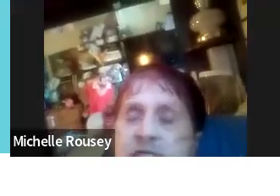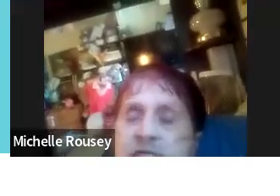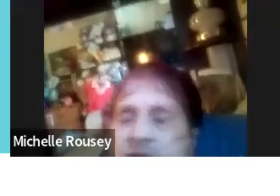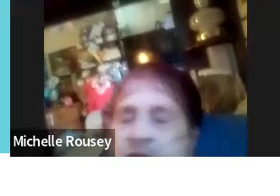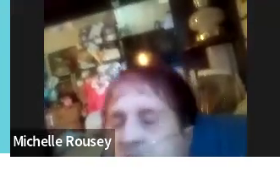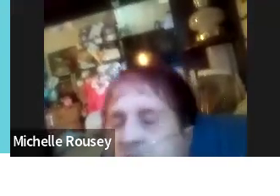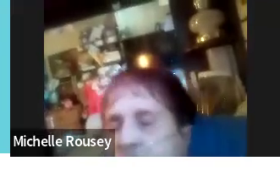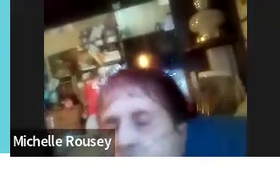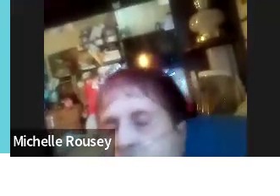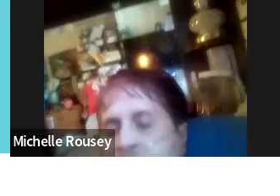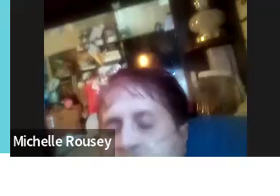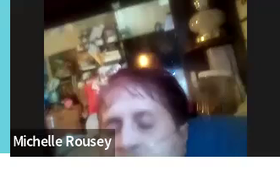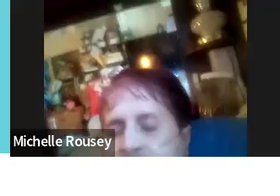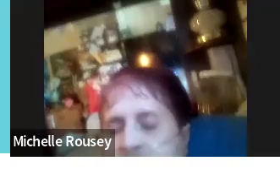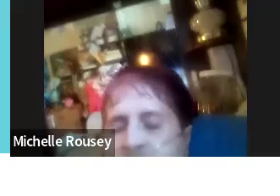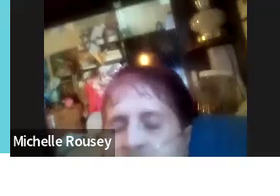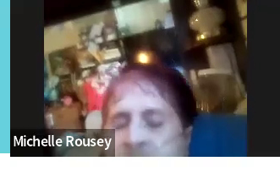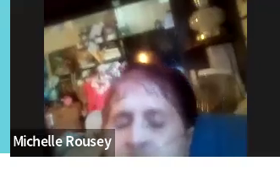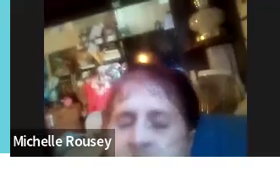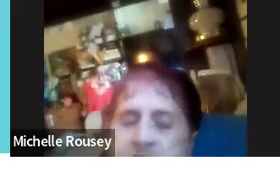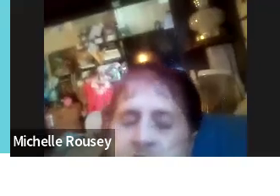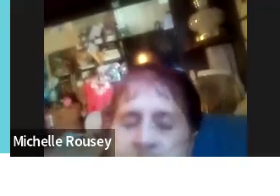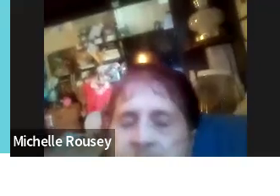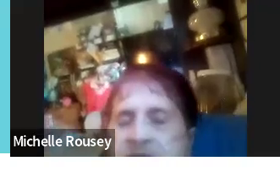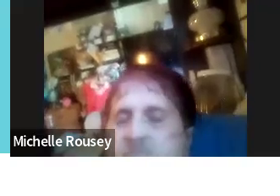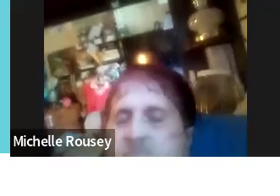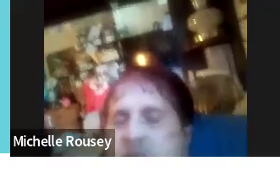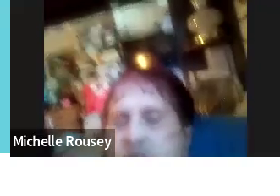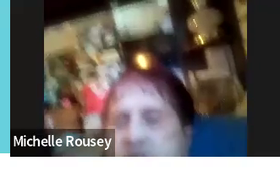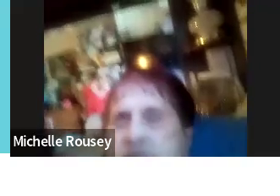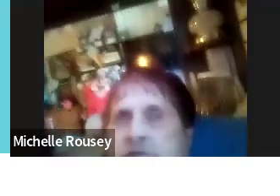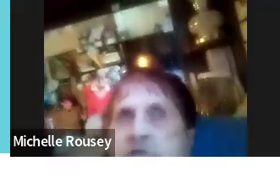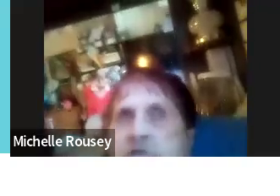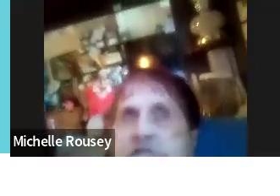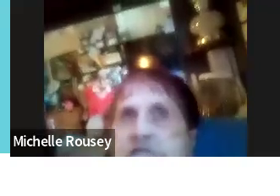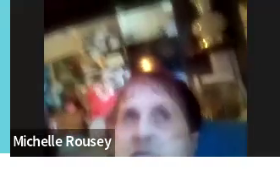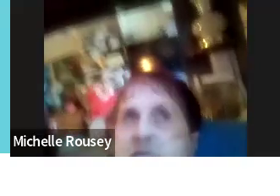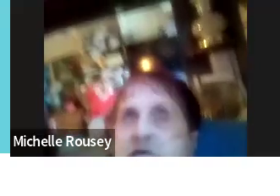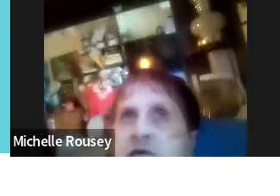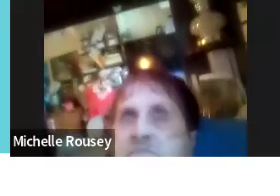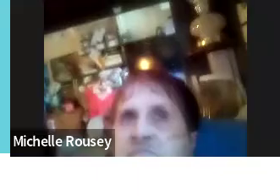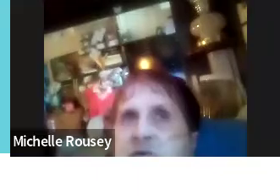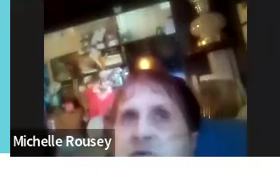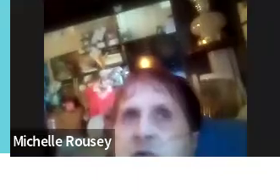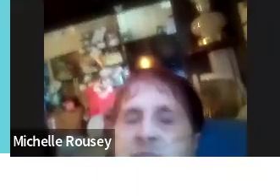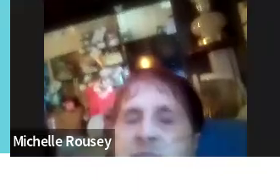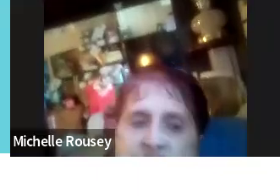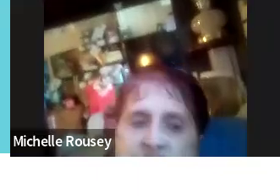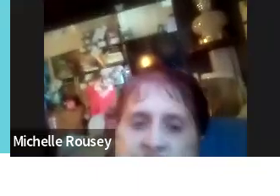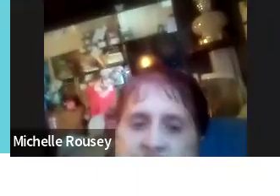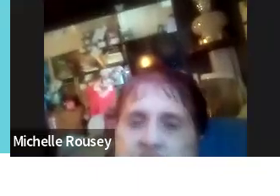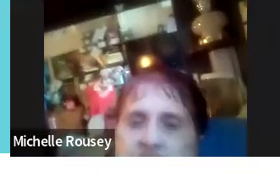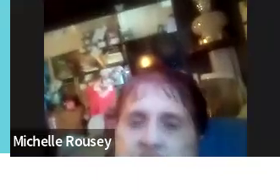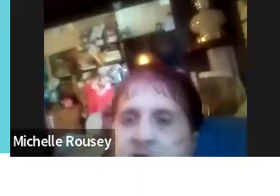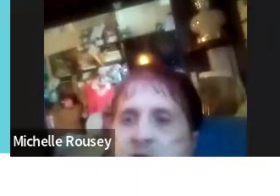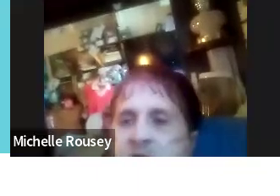I was thinking about, you know, the digital aspect, and that there's still, quite a bit of a